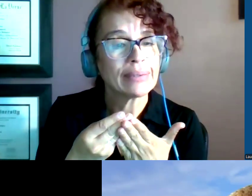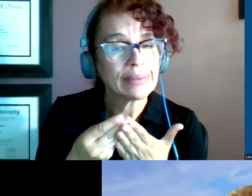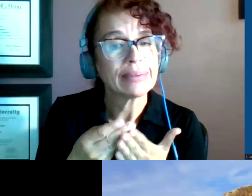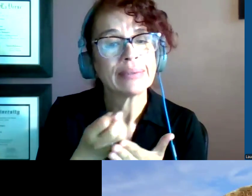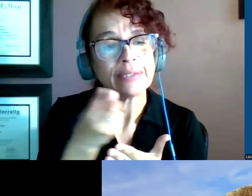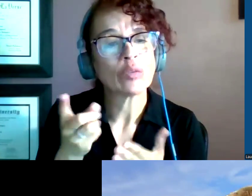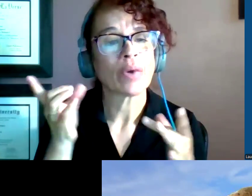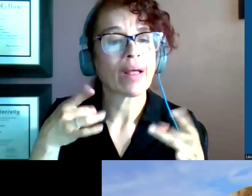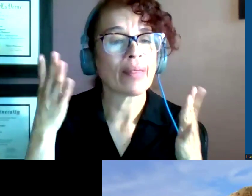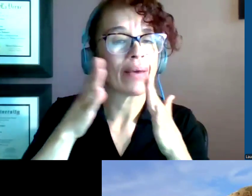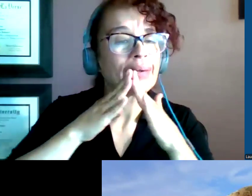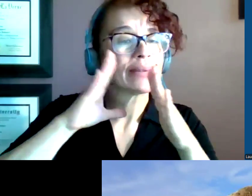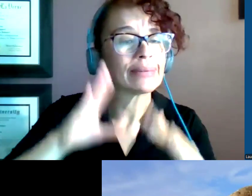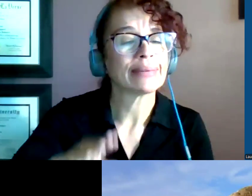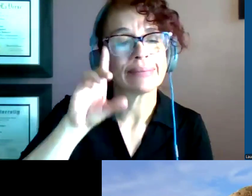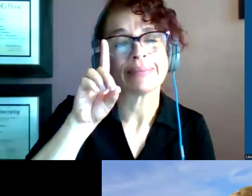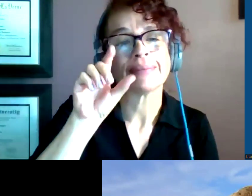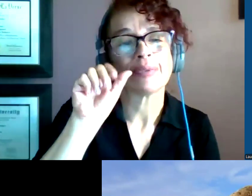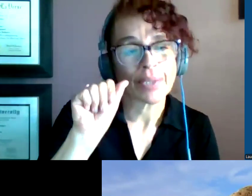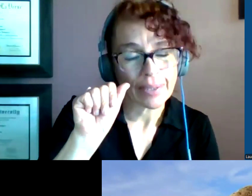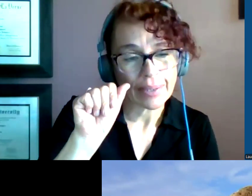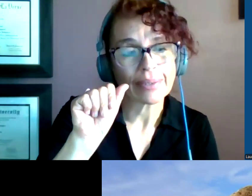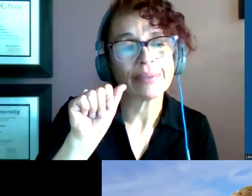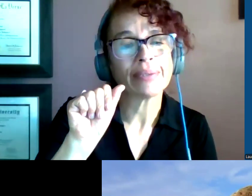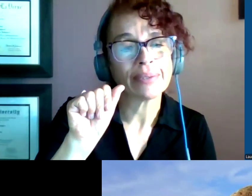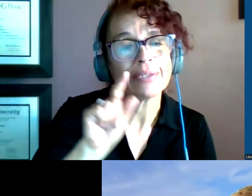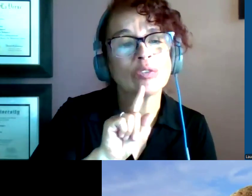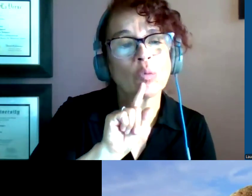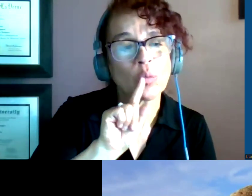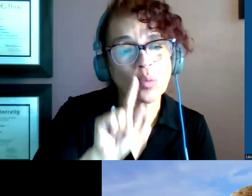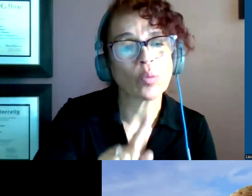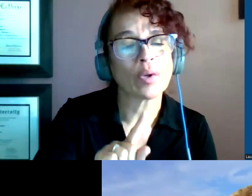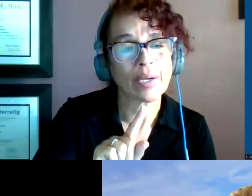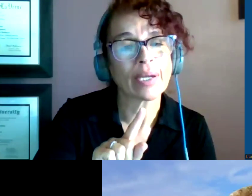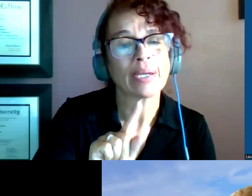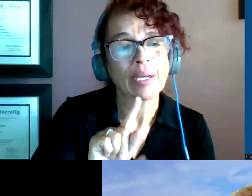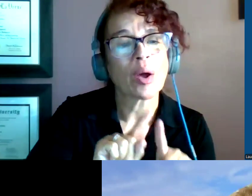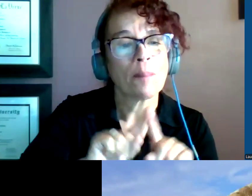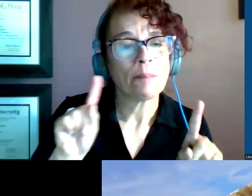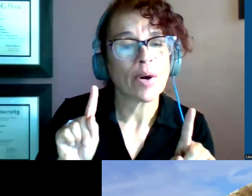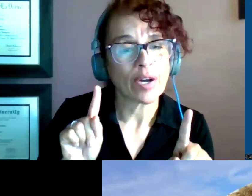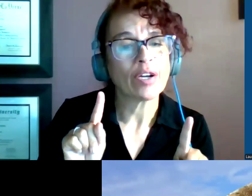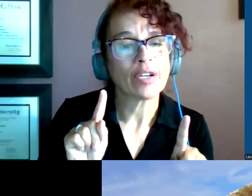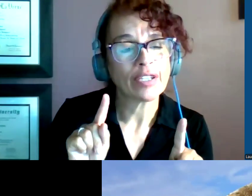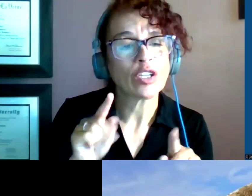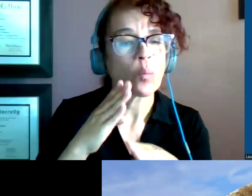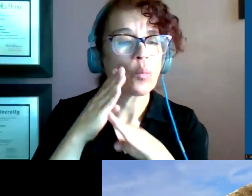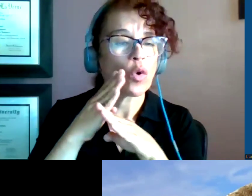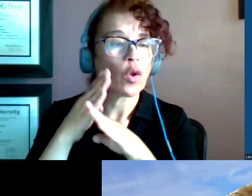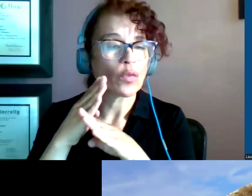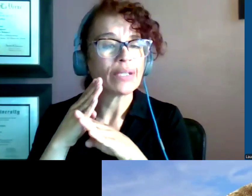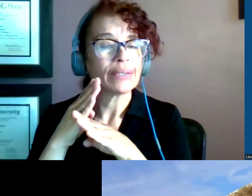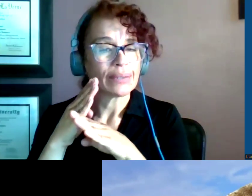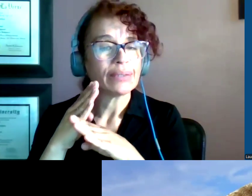be disastrous for housing stability. So, although it's kind of a pivot, but it's eviction protection, but it really